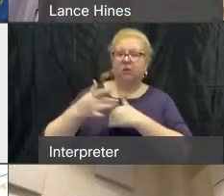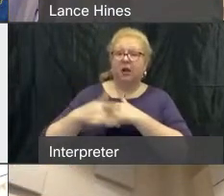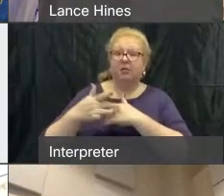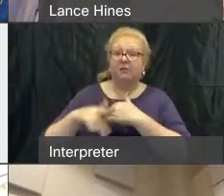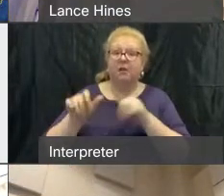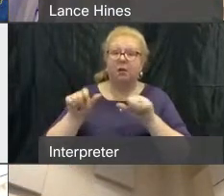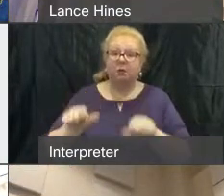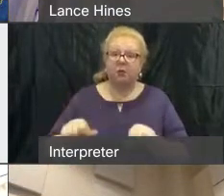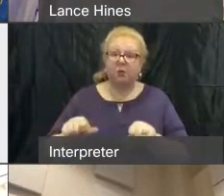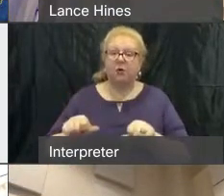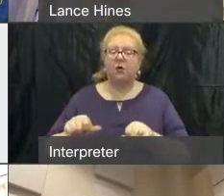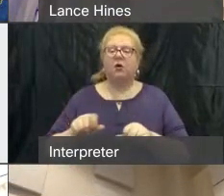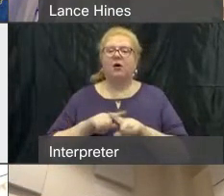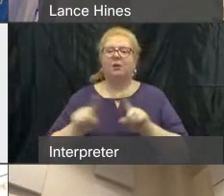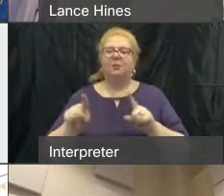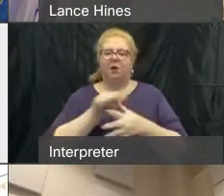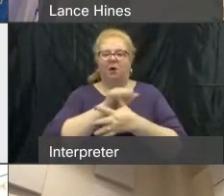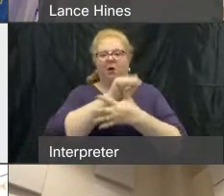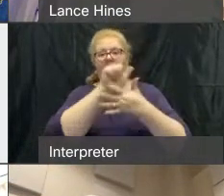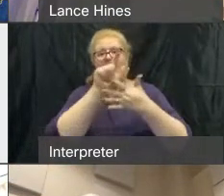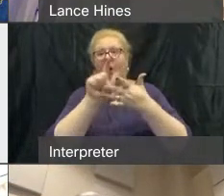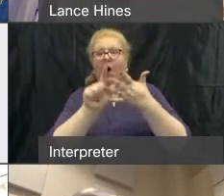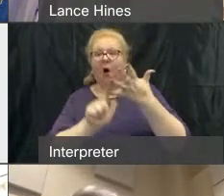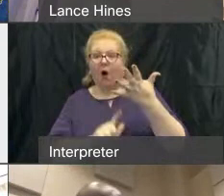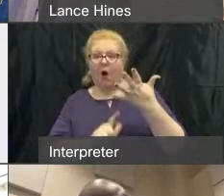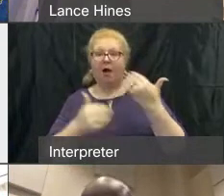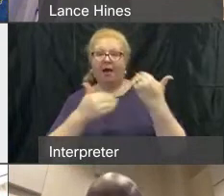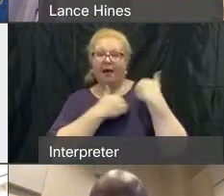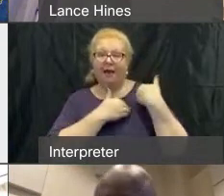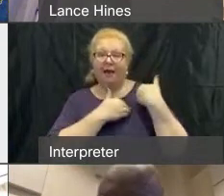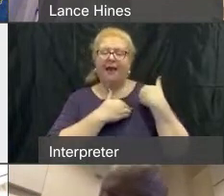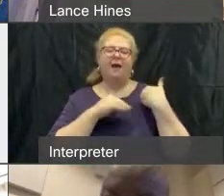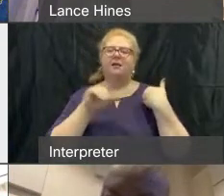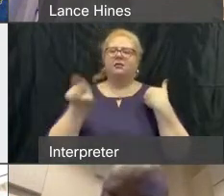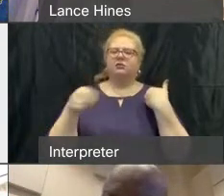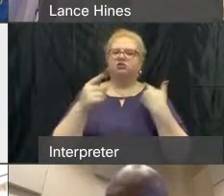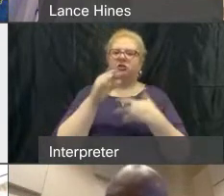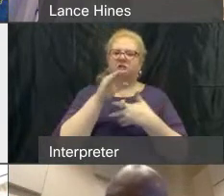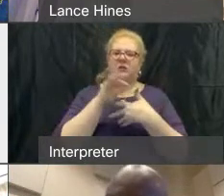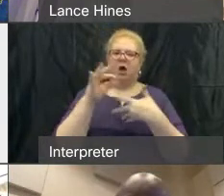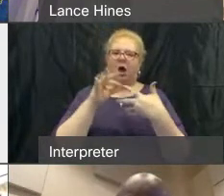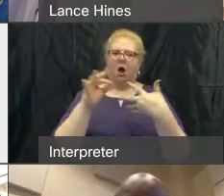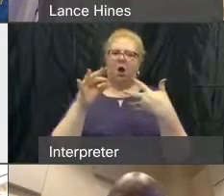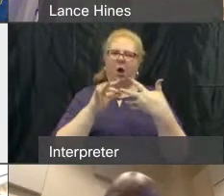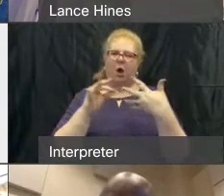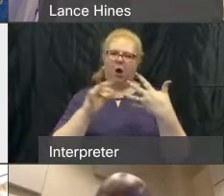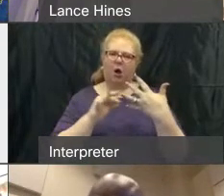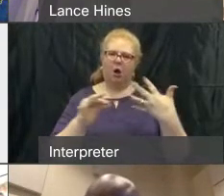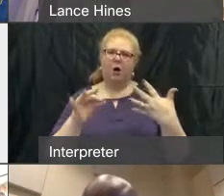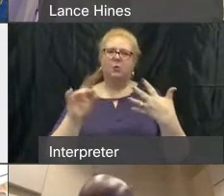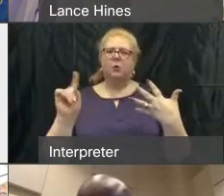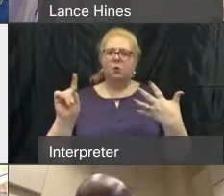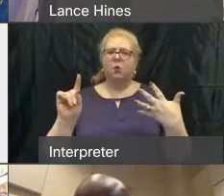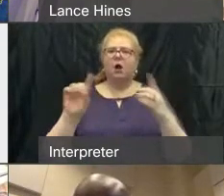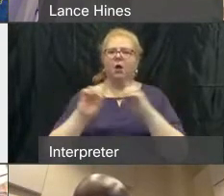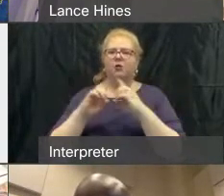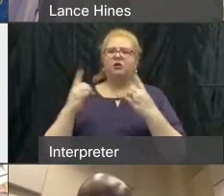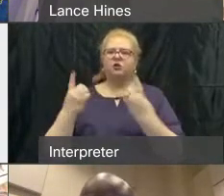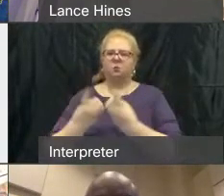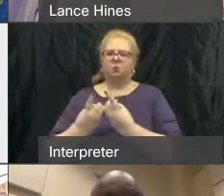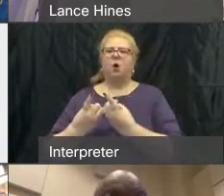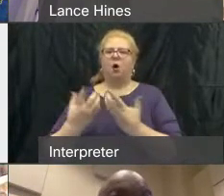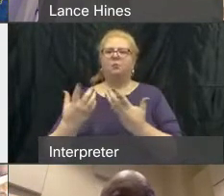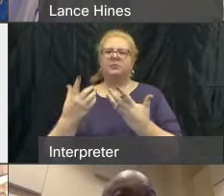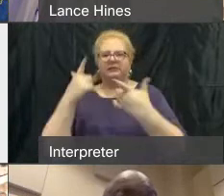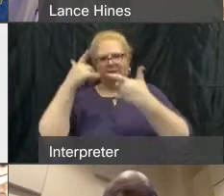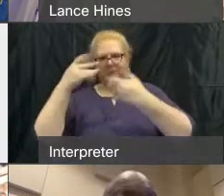not accounted for. These are just some options that departments really have come up with at this point. So if